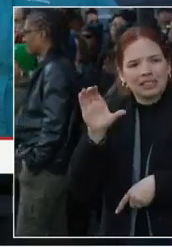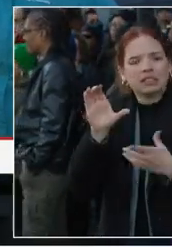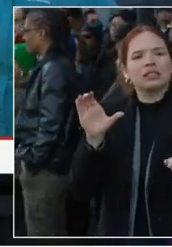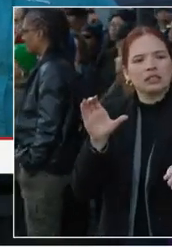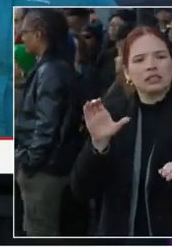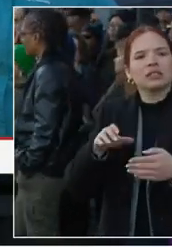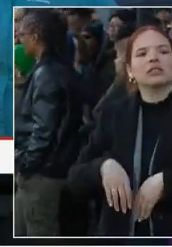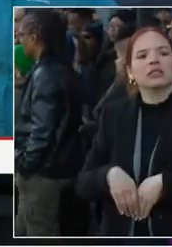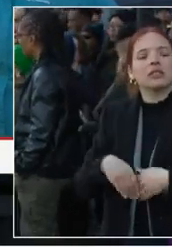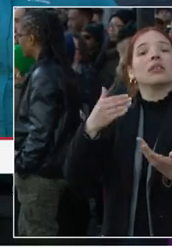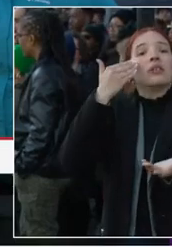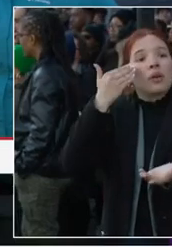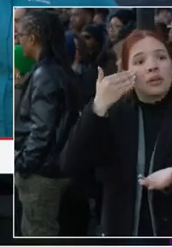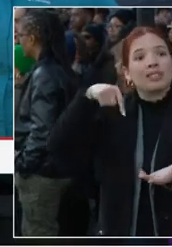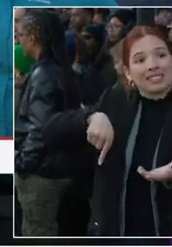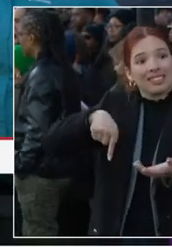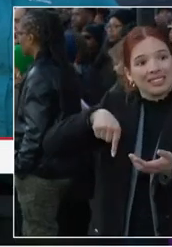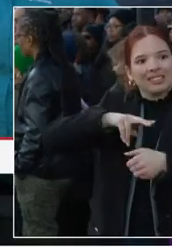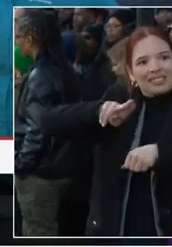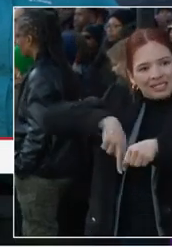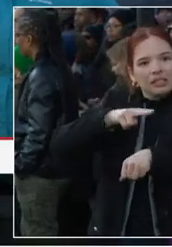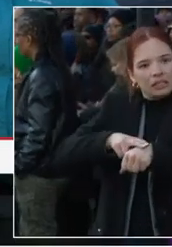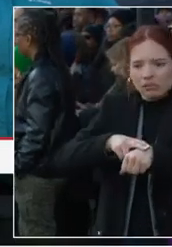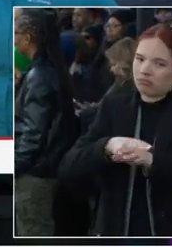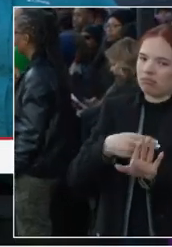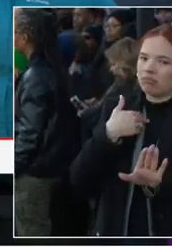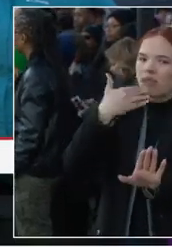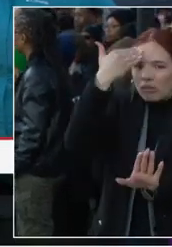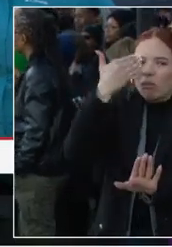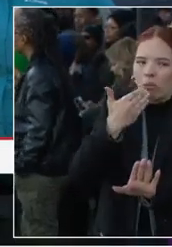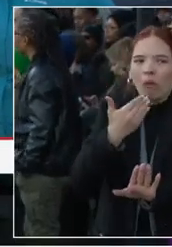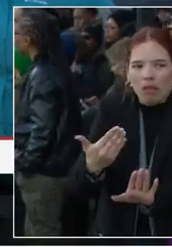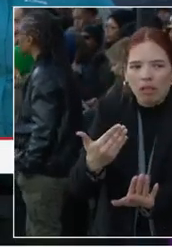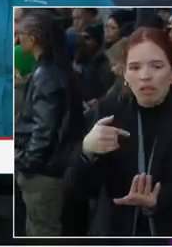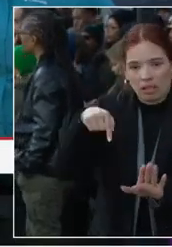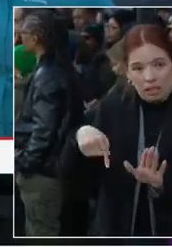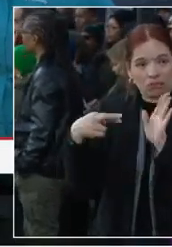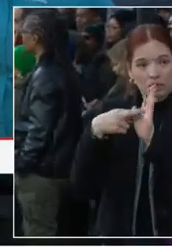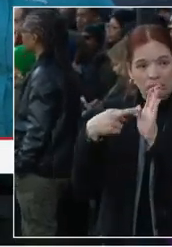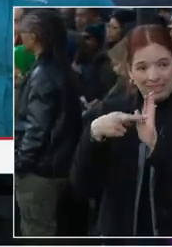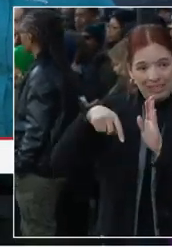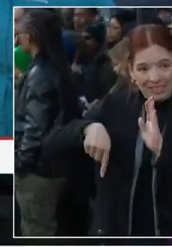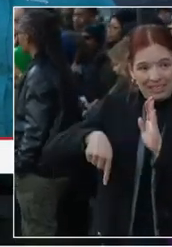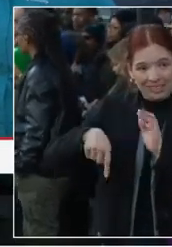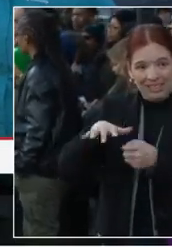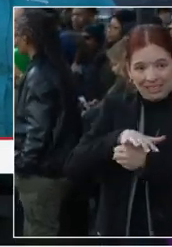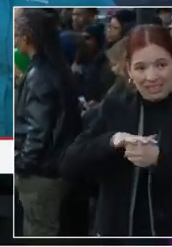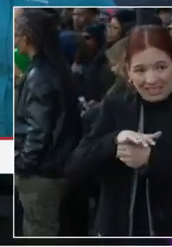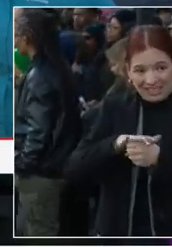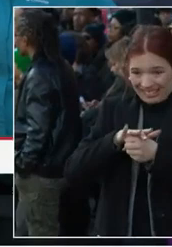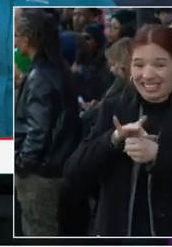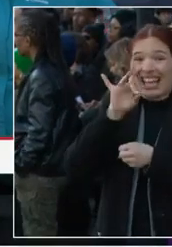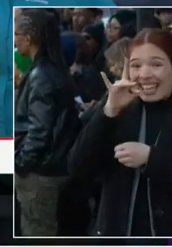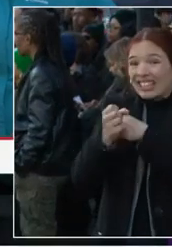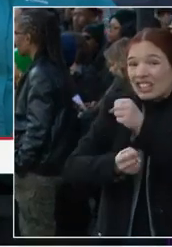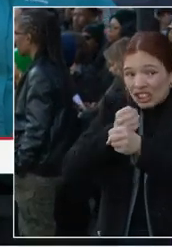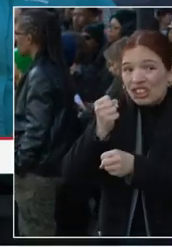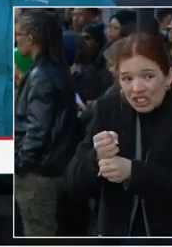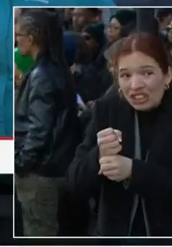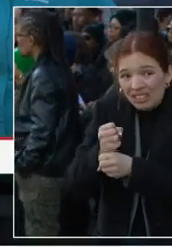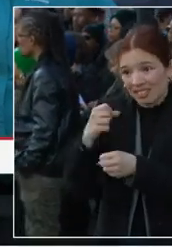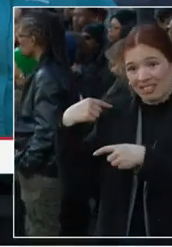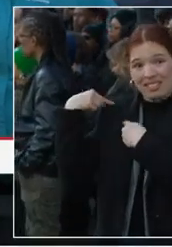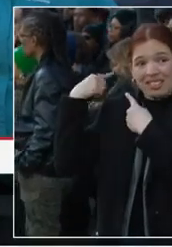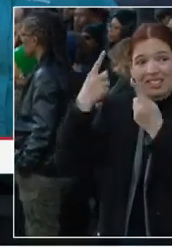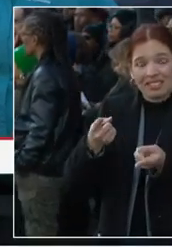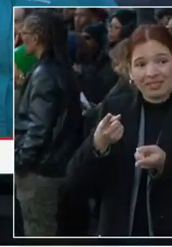this neighborhood well. I represented it for almost 8 years. A lot of the improvements that